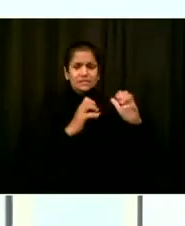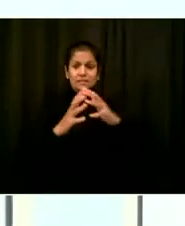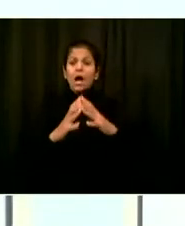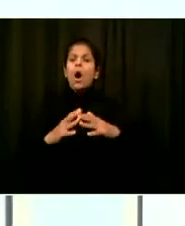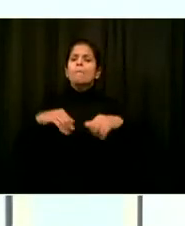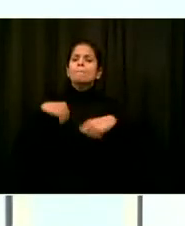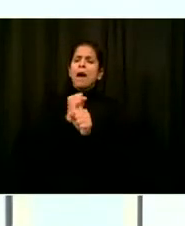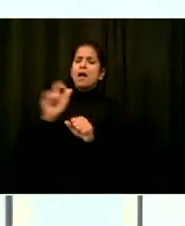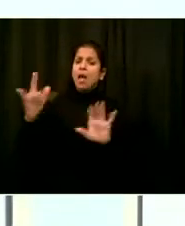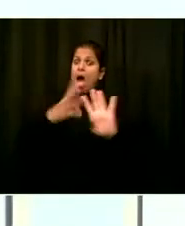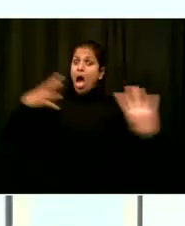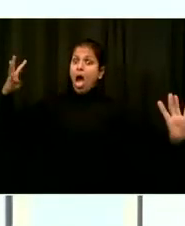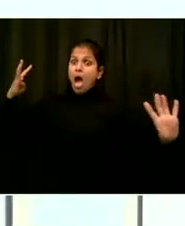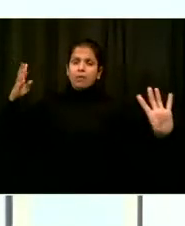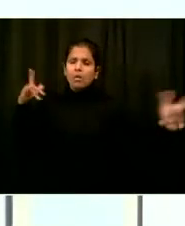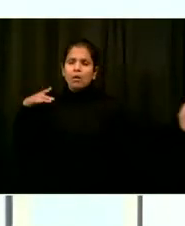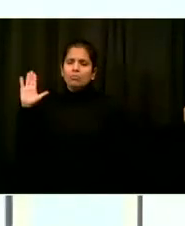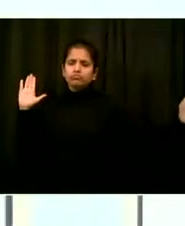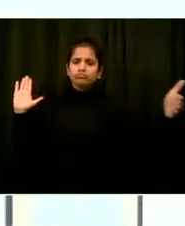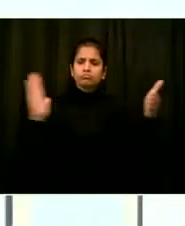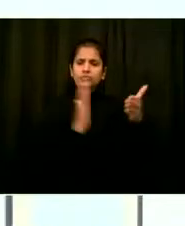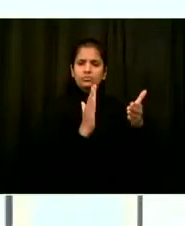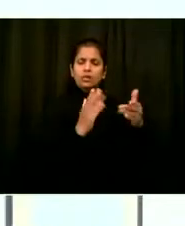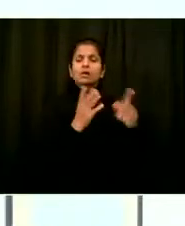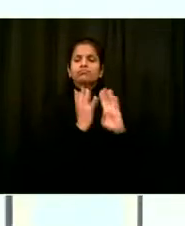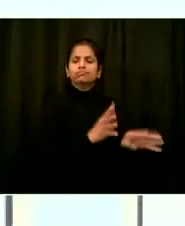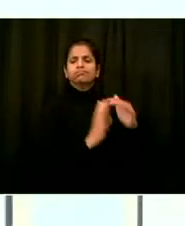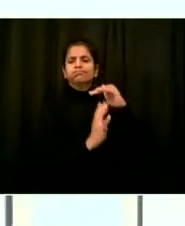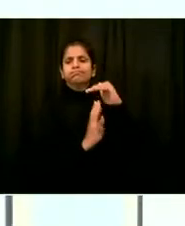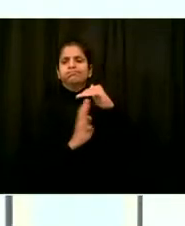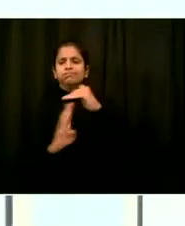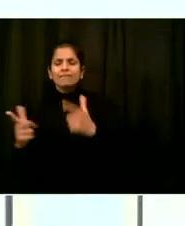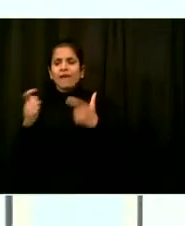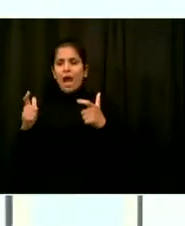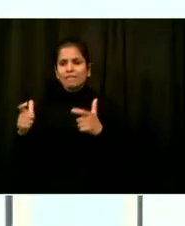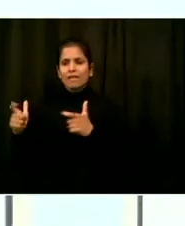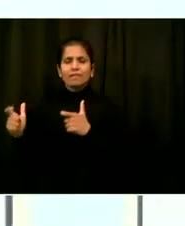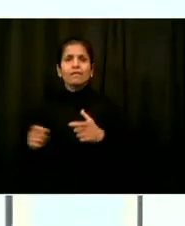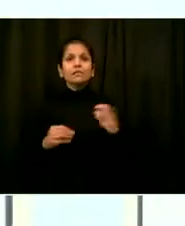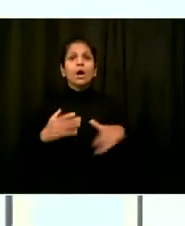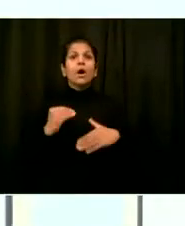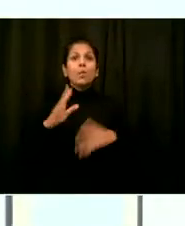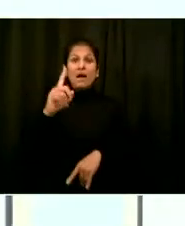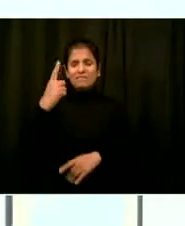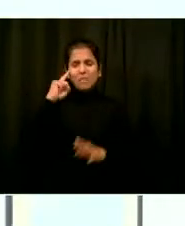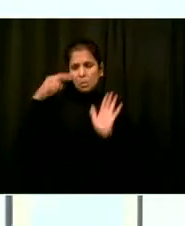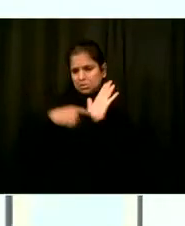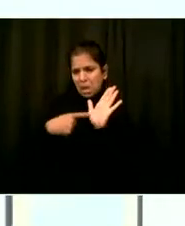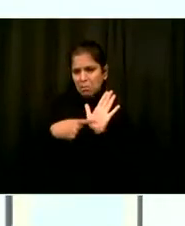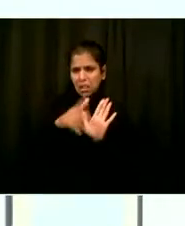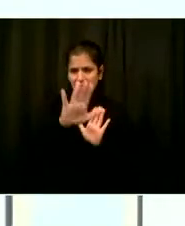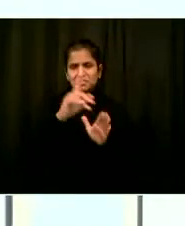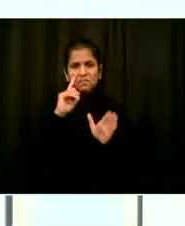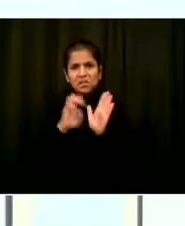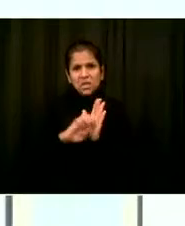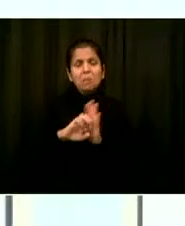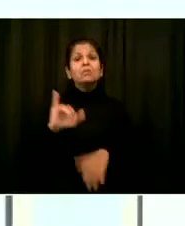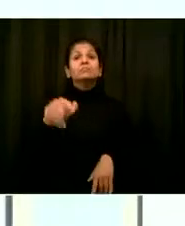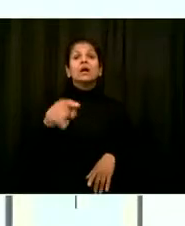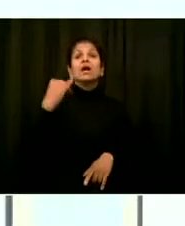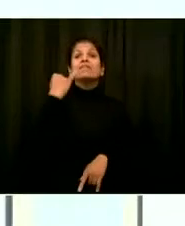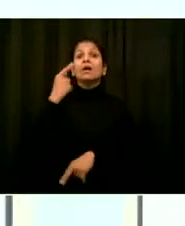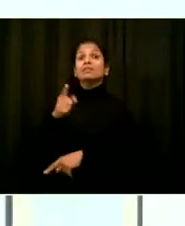units that are mobile uh we're bringing them to the brick and mortar sites where we see a longer line so essentially shifting